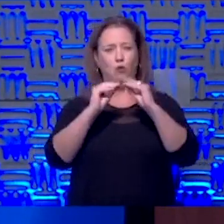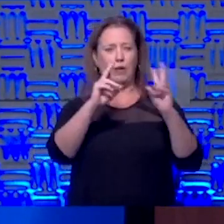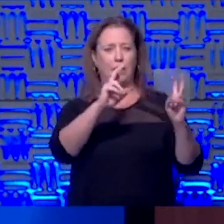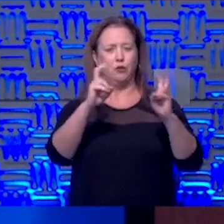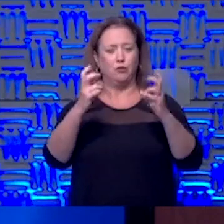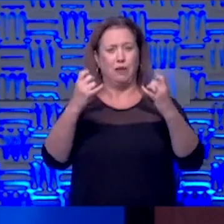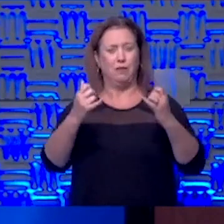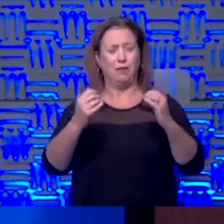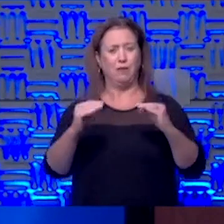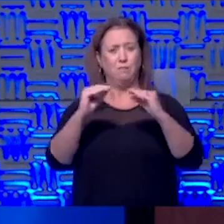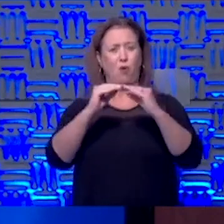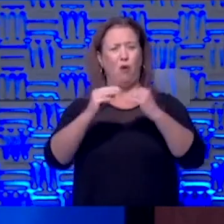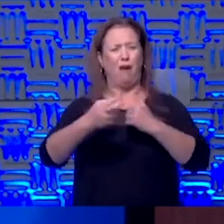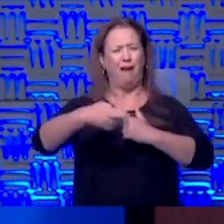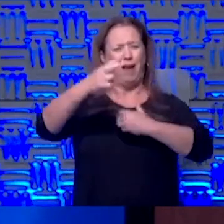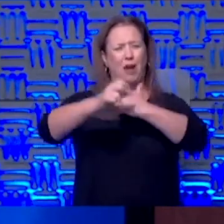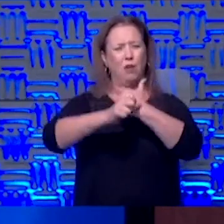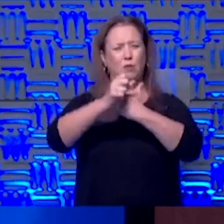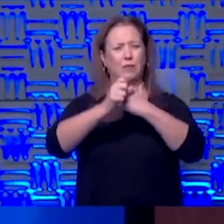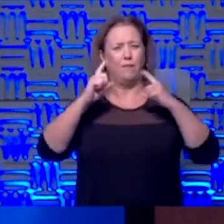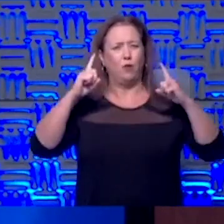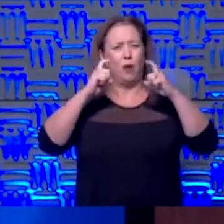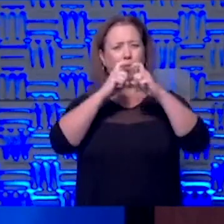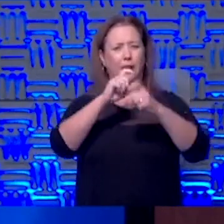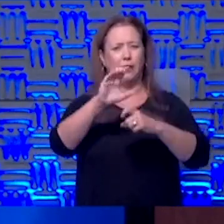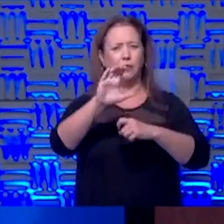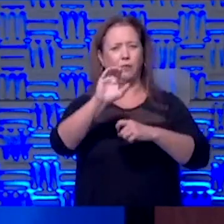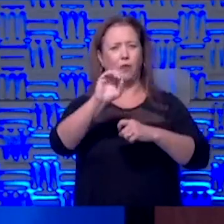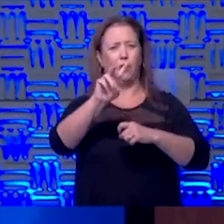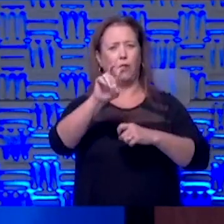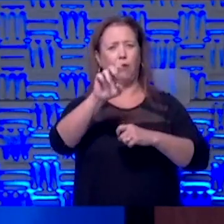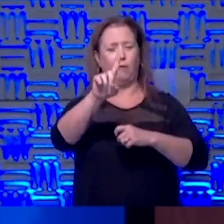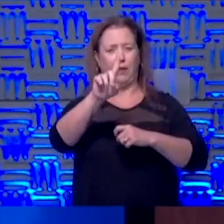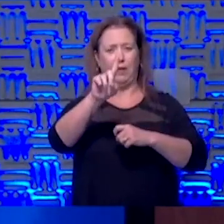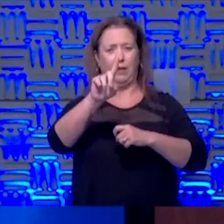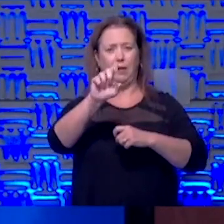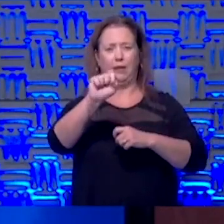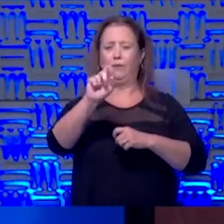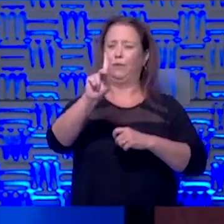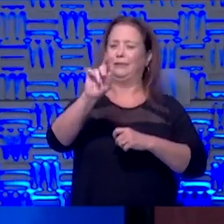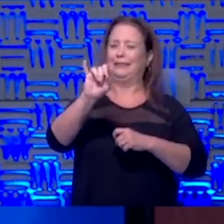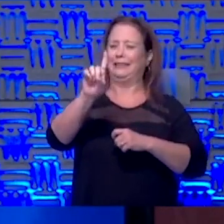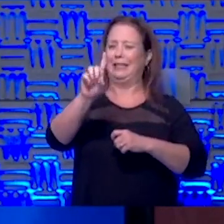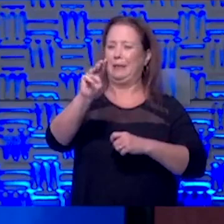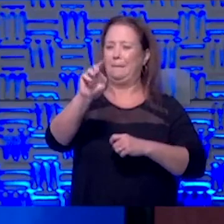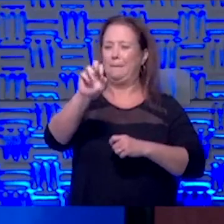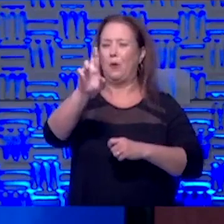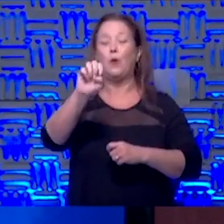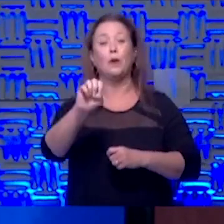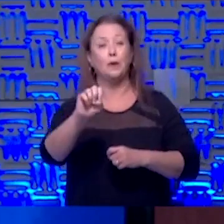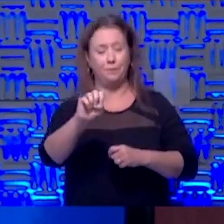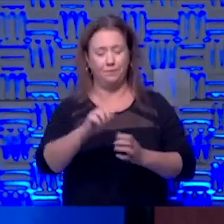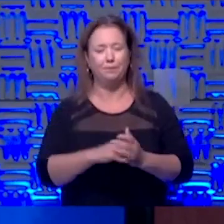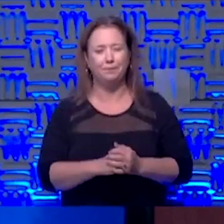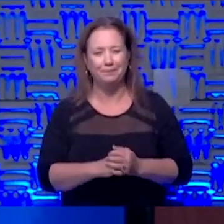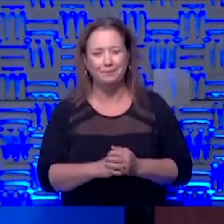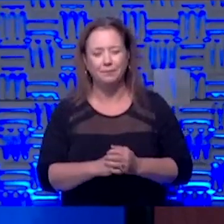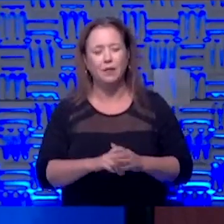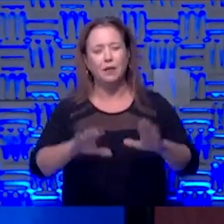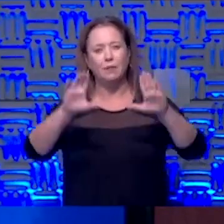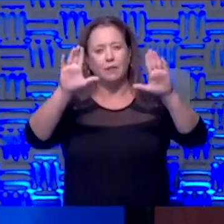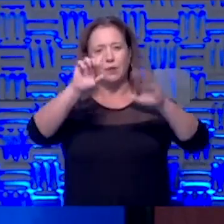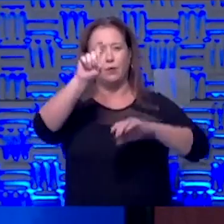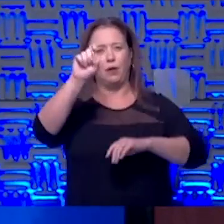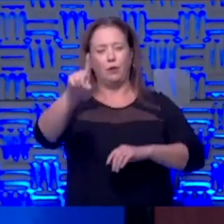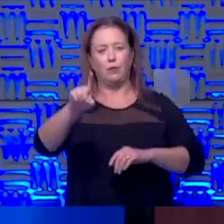issues. Is he at further or higher risk for complications of COVID? Nah. Mary Lee's from Skidmore. All right, Skidmore. Hey, Meryl, that's a great question. I